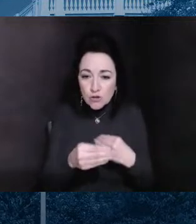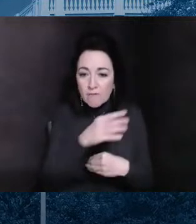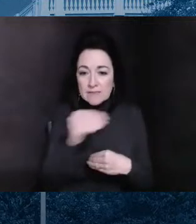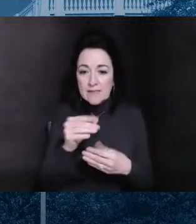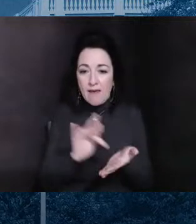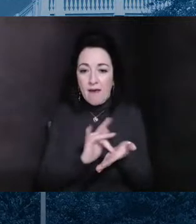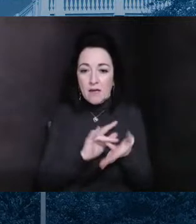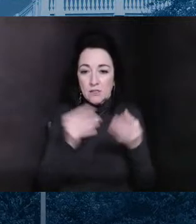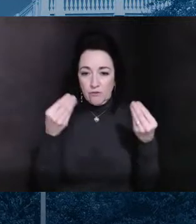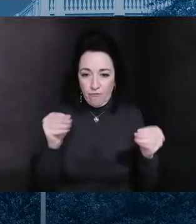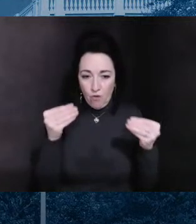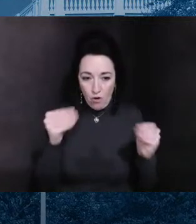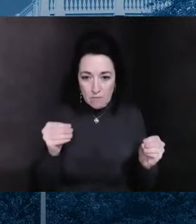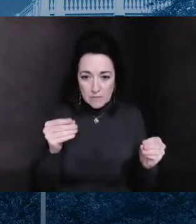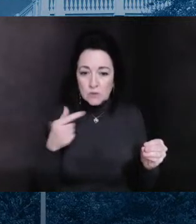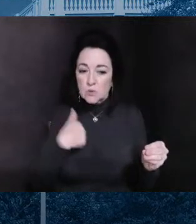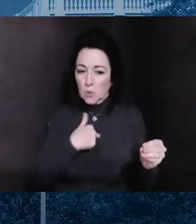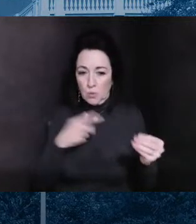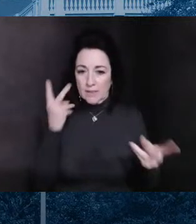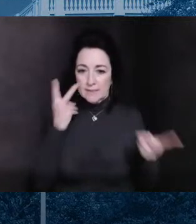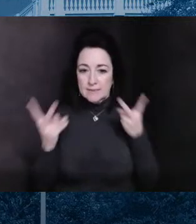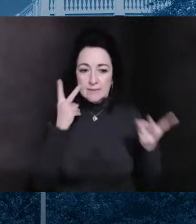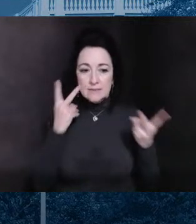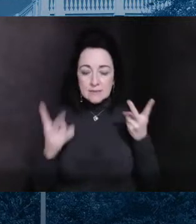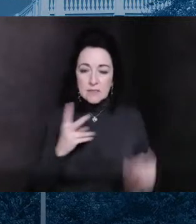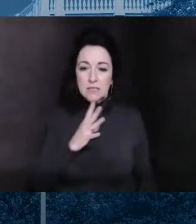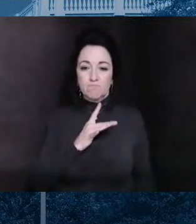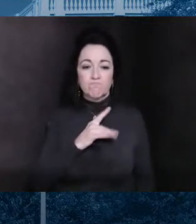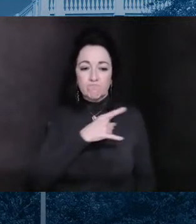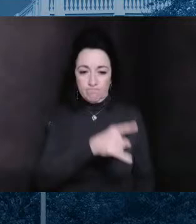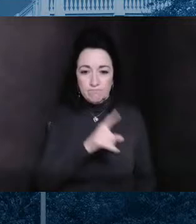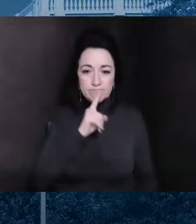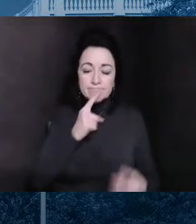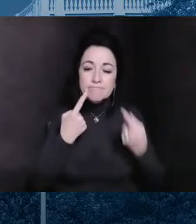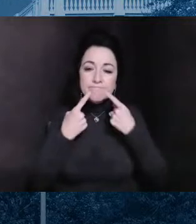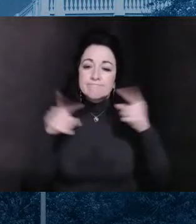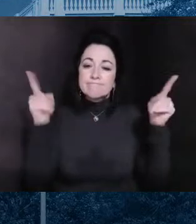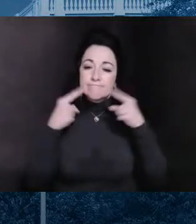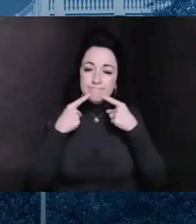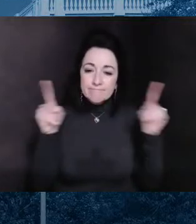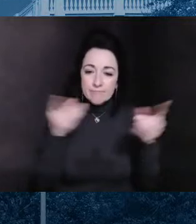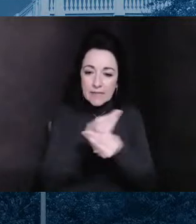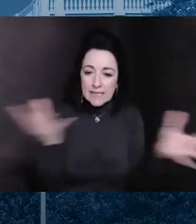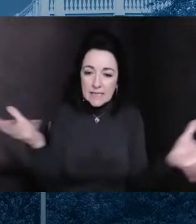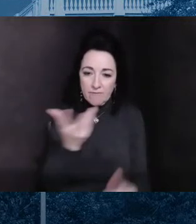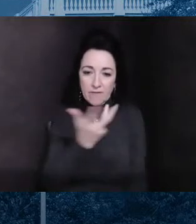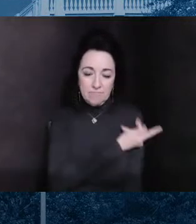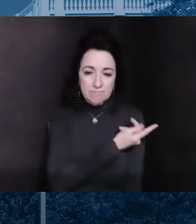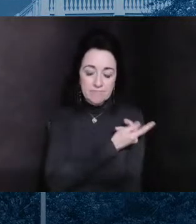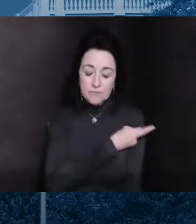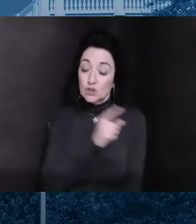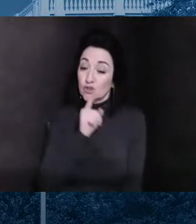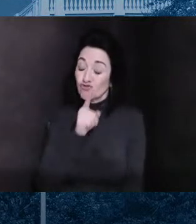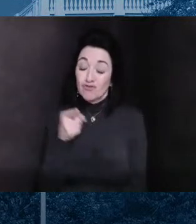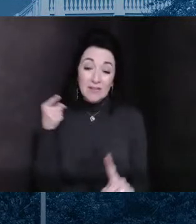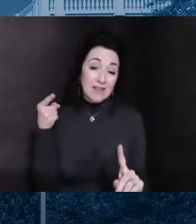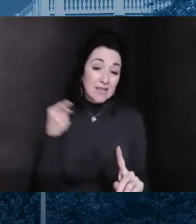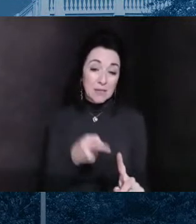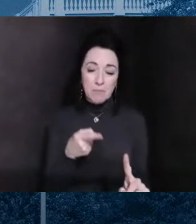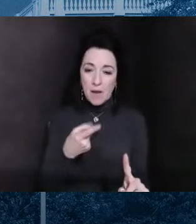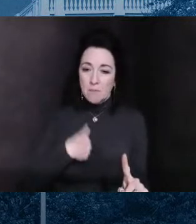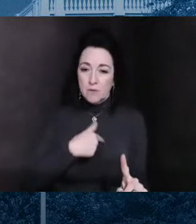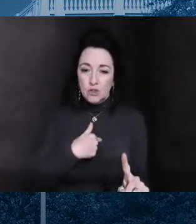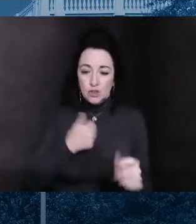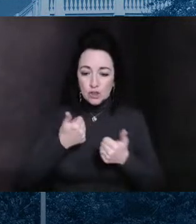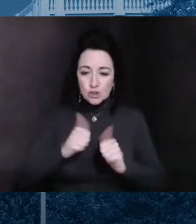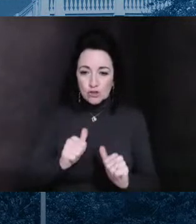pharmacies, and we see that expanding as we go forward. The bottom line is really, we are building a capacity,